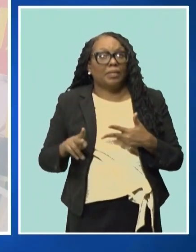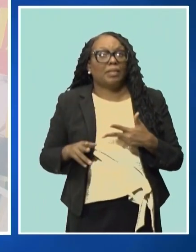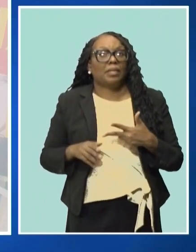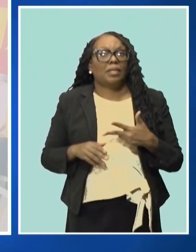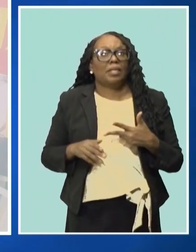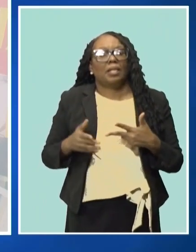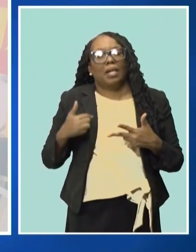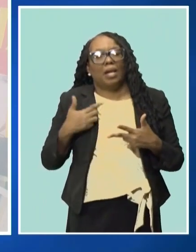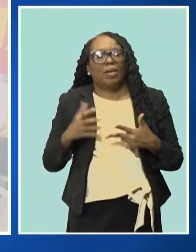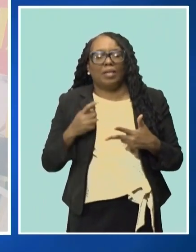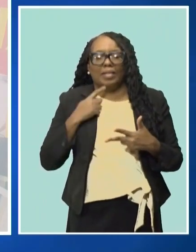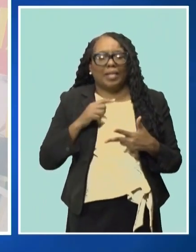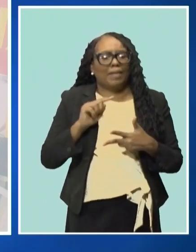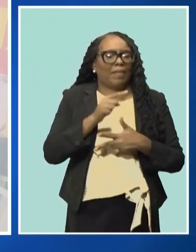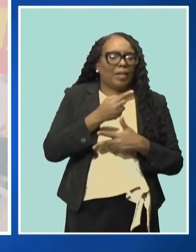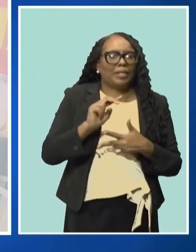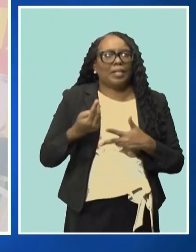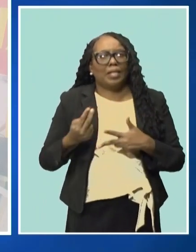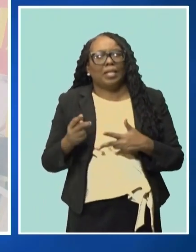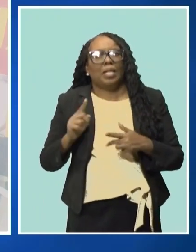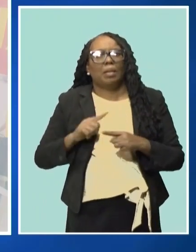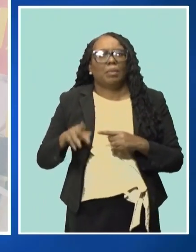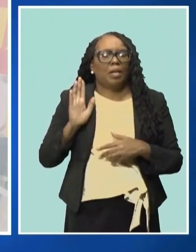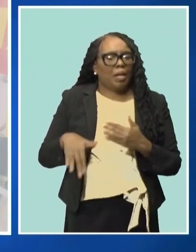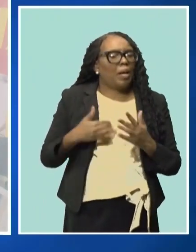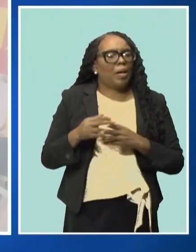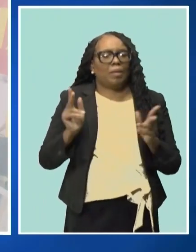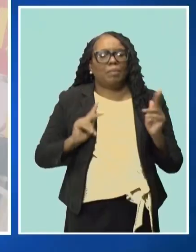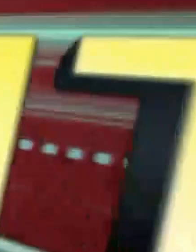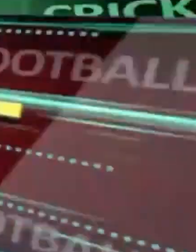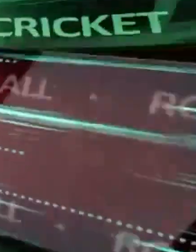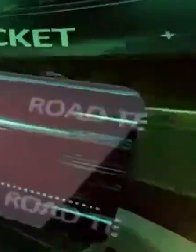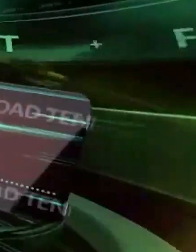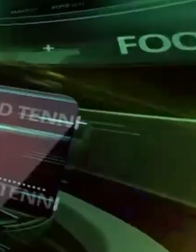second because with Axel Finance, everyone is indeed a winner.